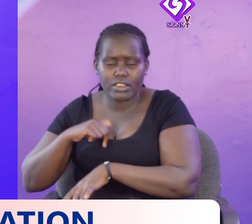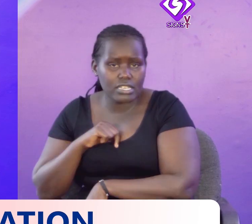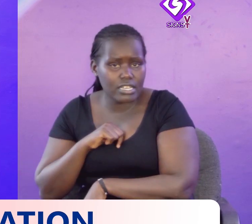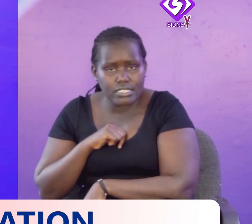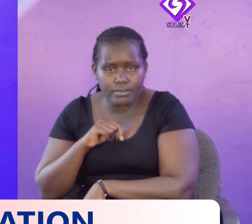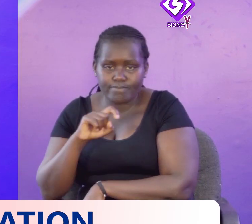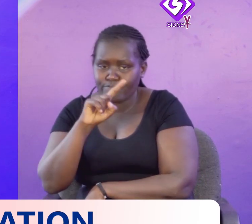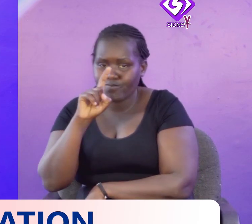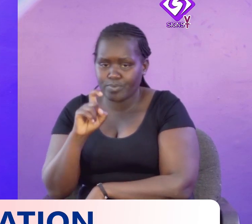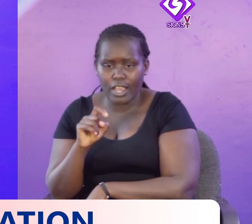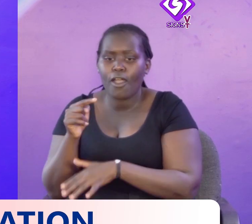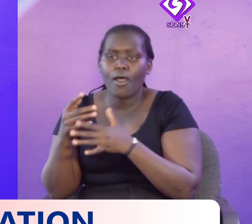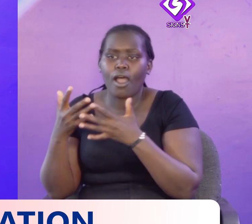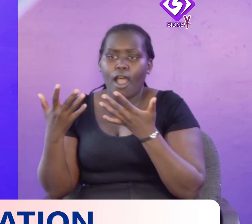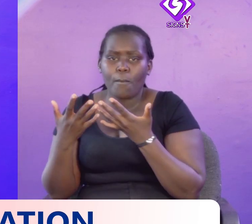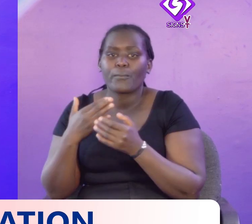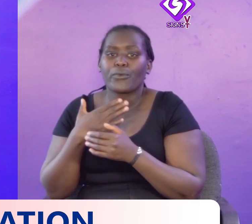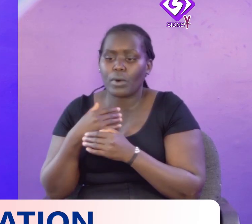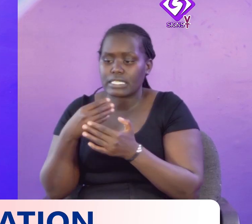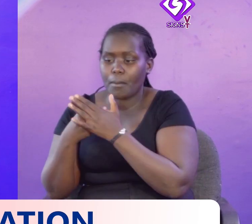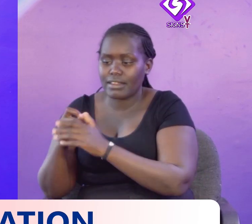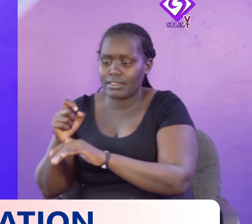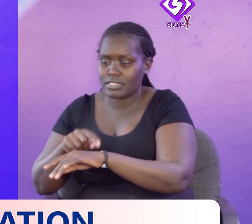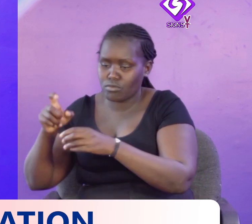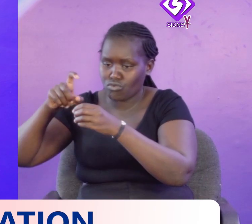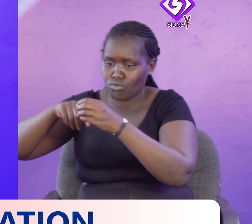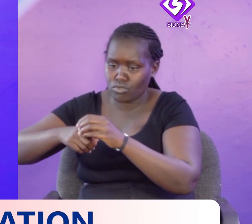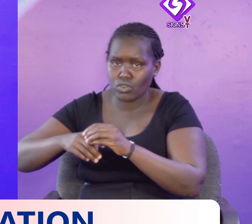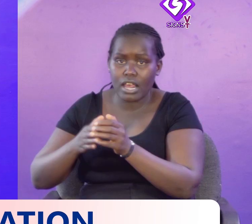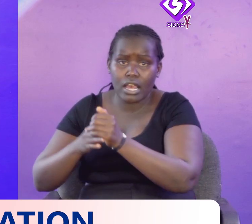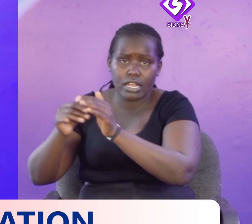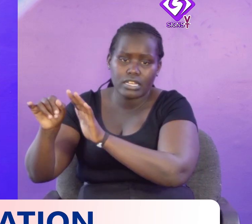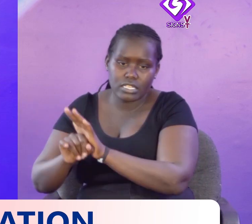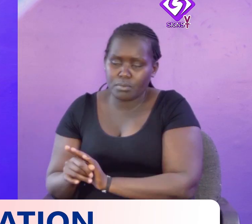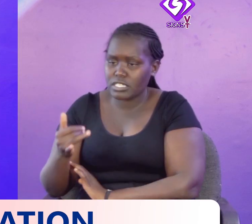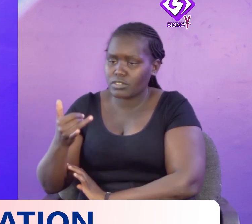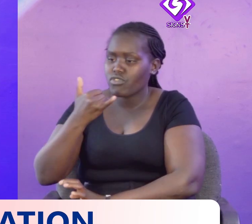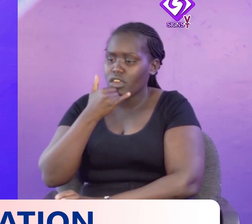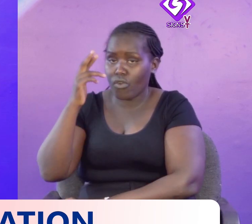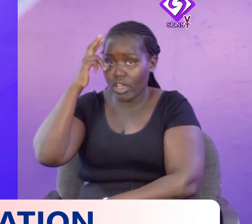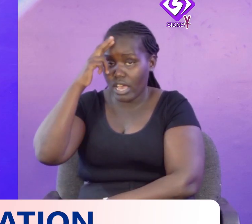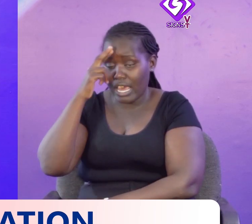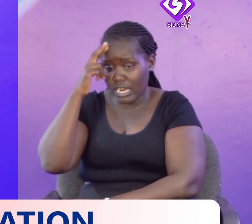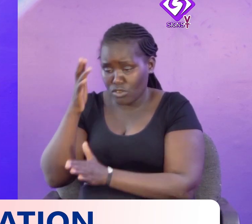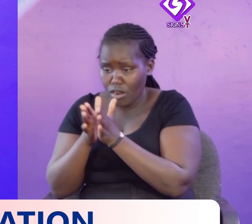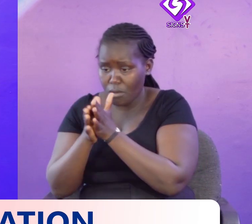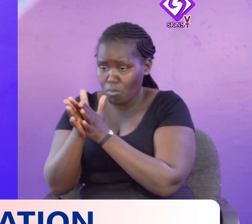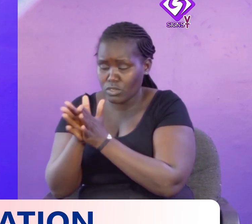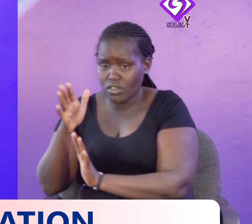for money. Whenever we get into leadership, it is for the wrong reasons. Our motives are